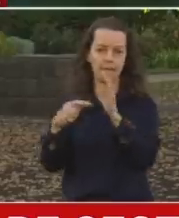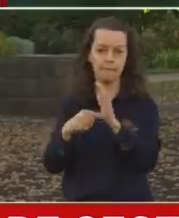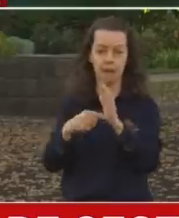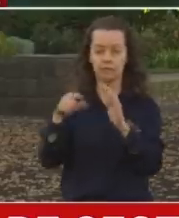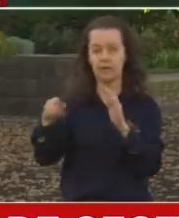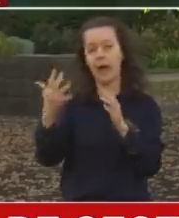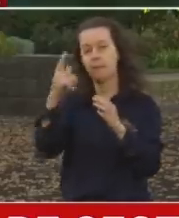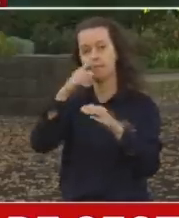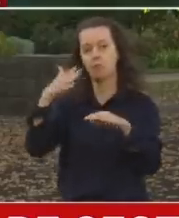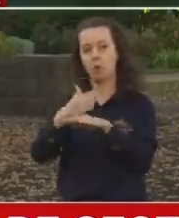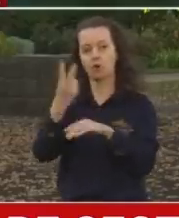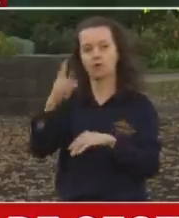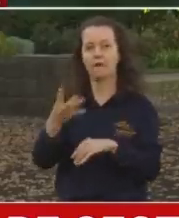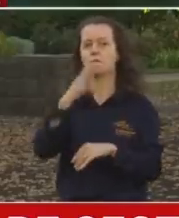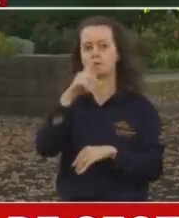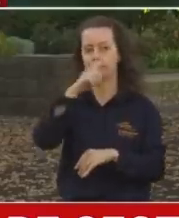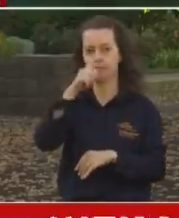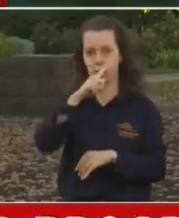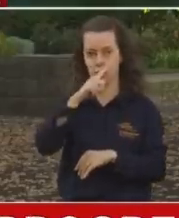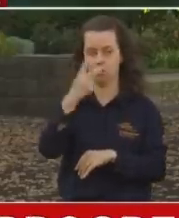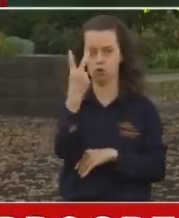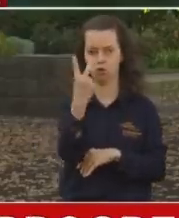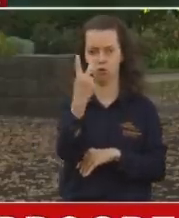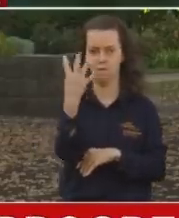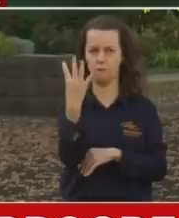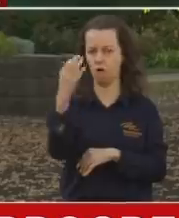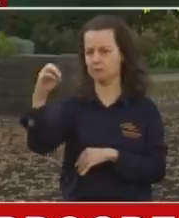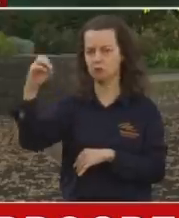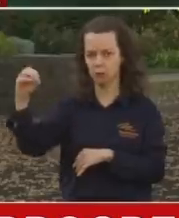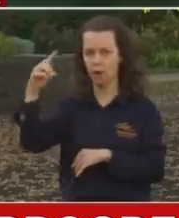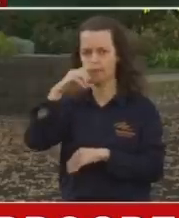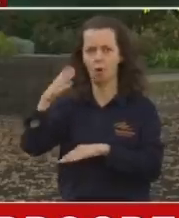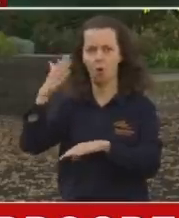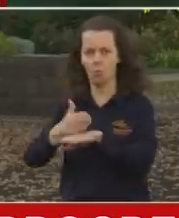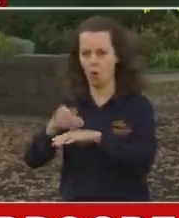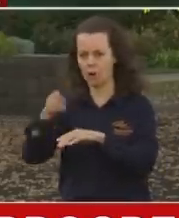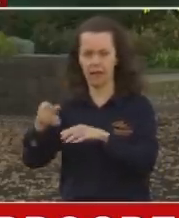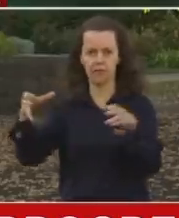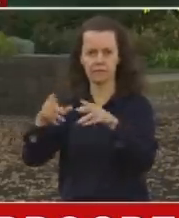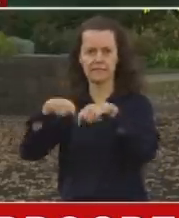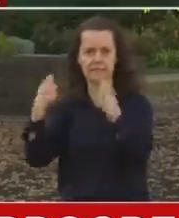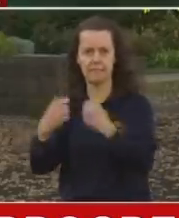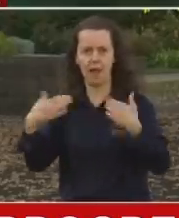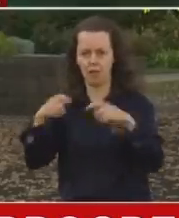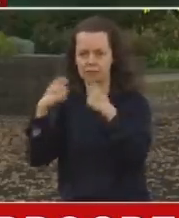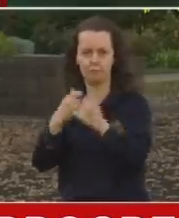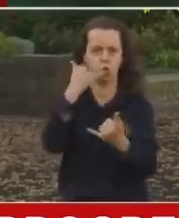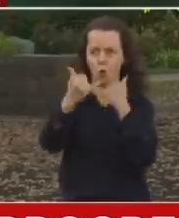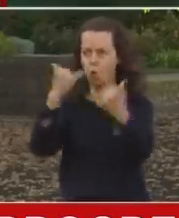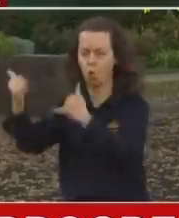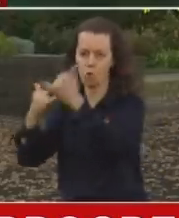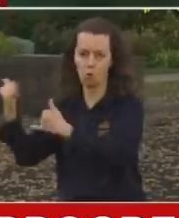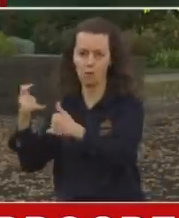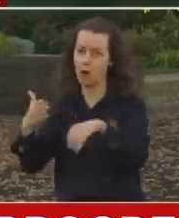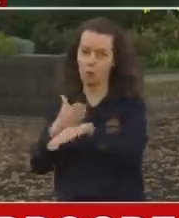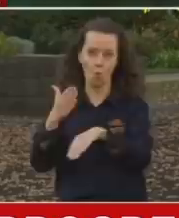our contact tracers are working faster than they have ever worked before. They are doing a brilliant job, within a